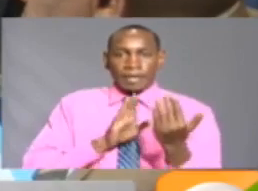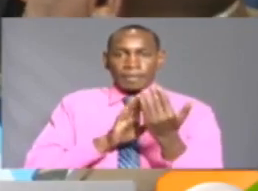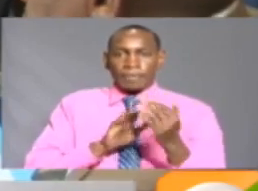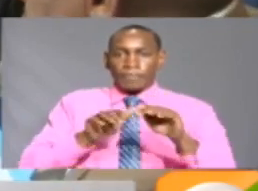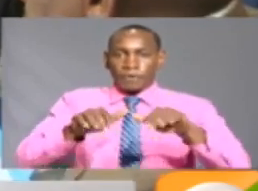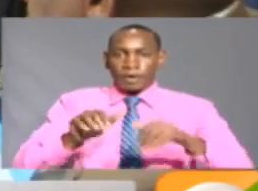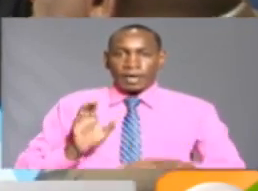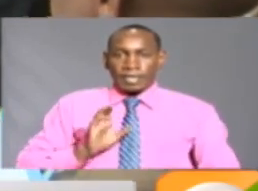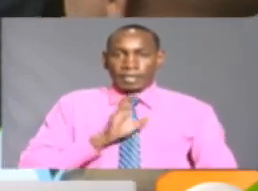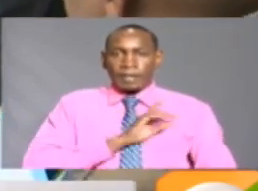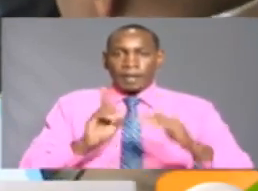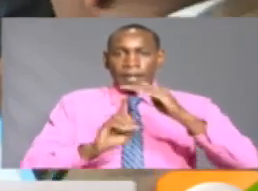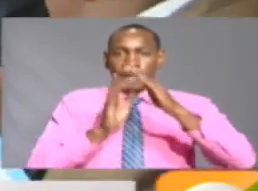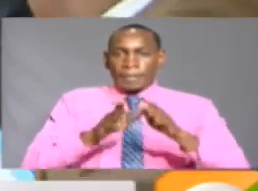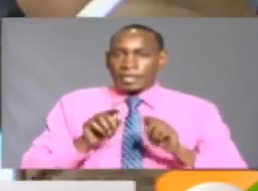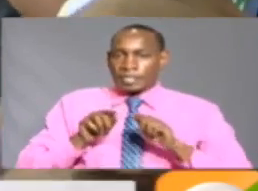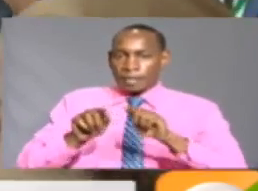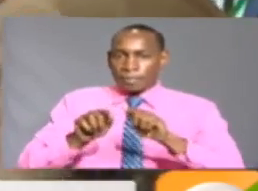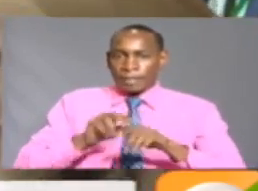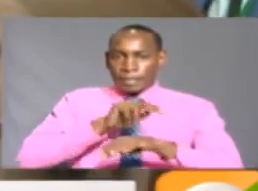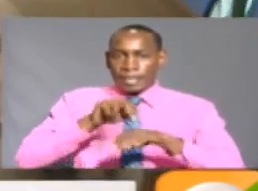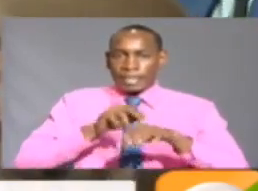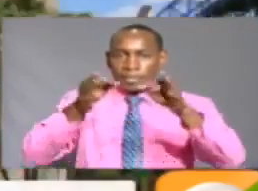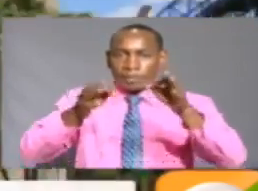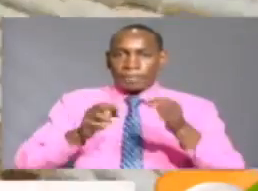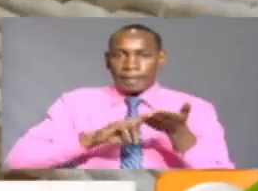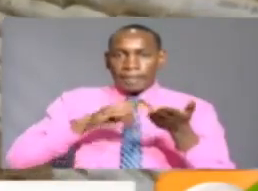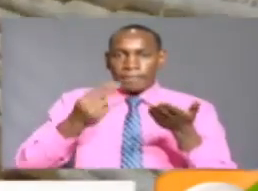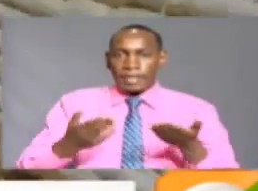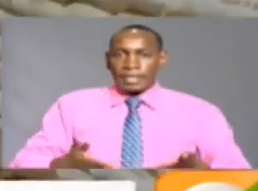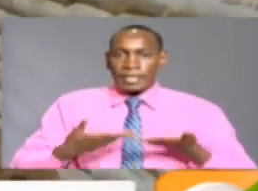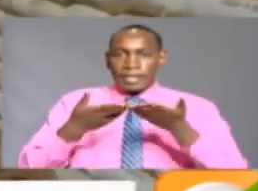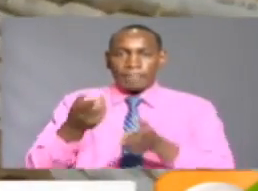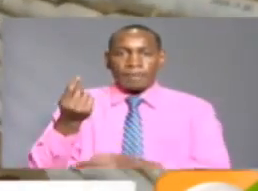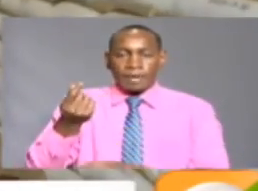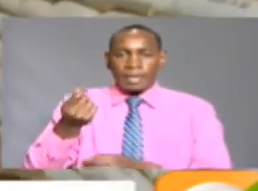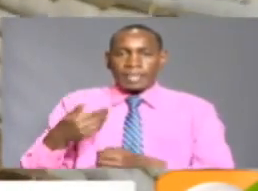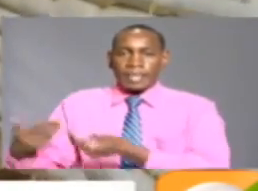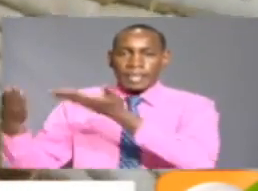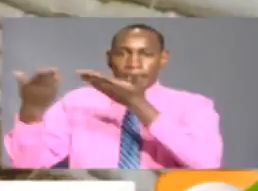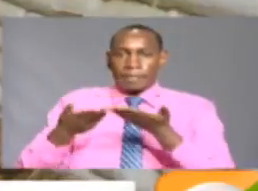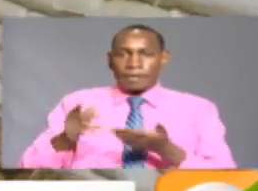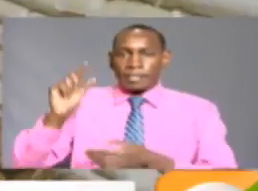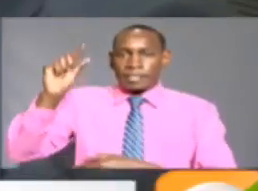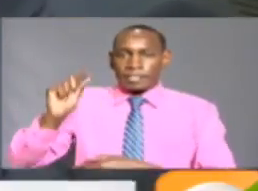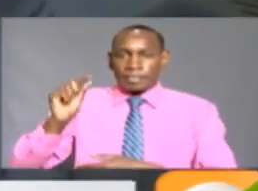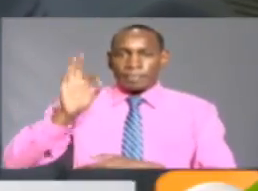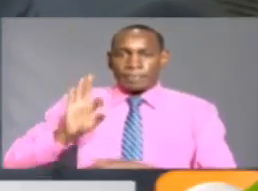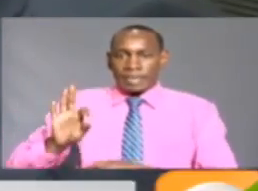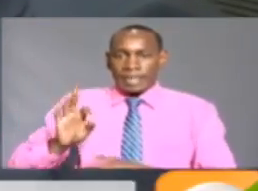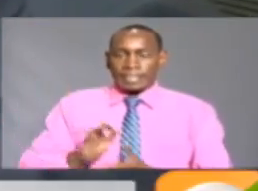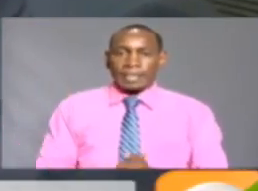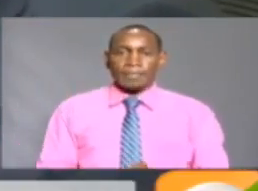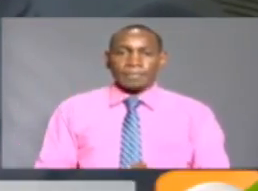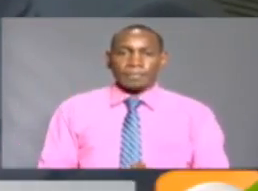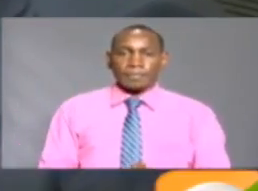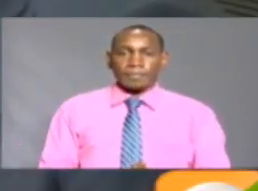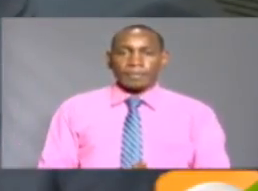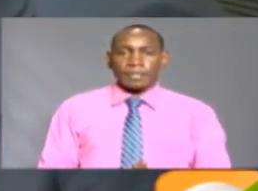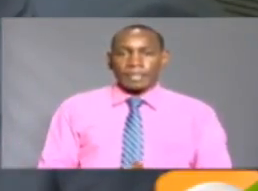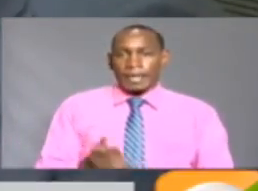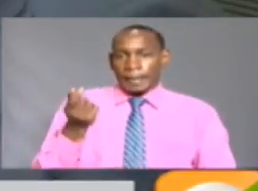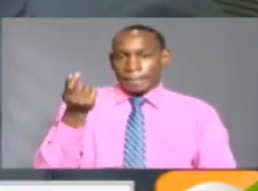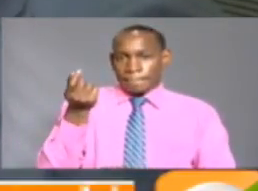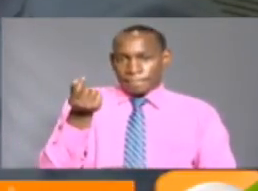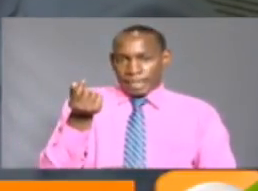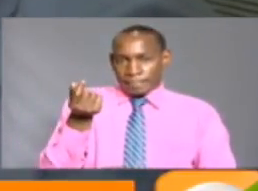CS Mwangi Kiunjuri blamed the National Treasury for failing to provide money to import subsidized fertilizer. Monies must be